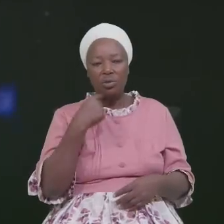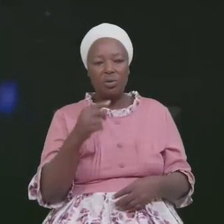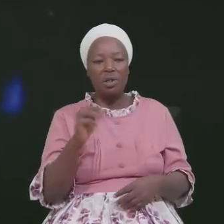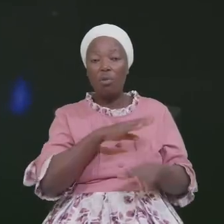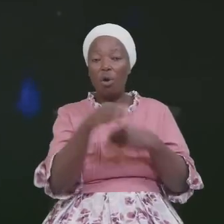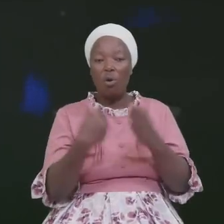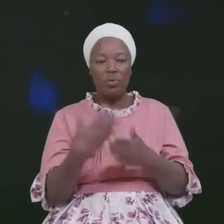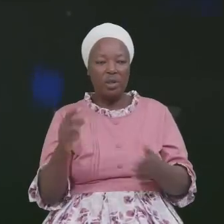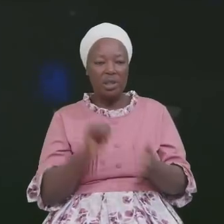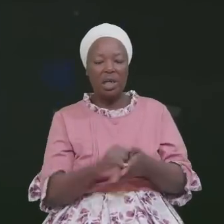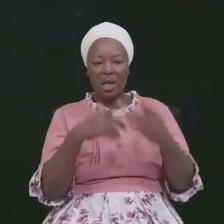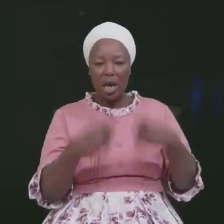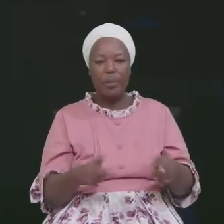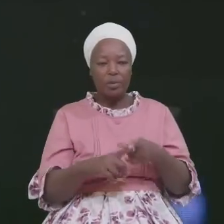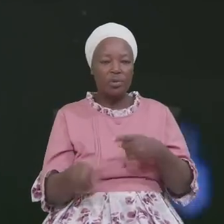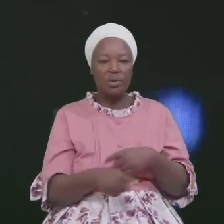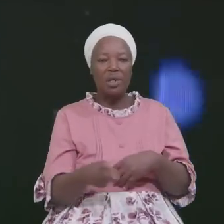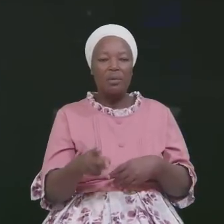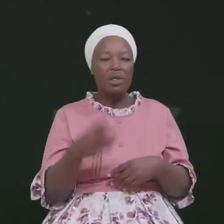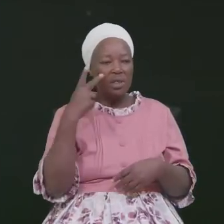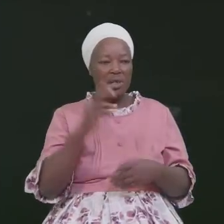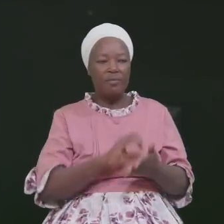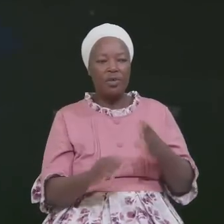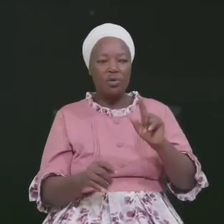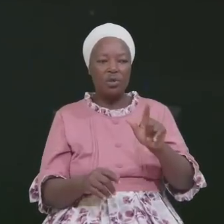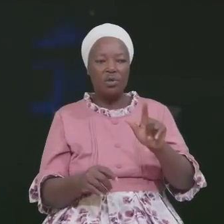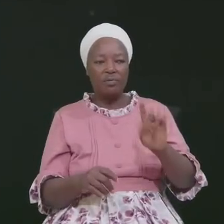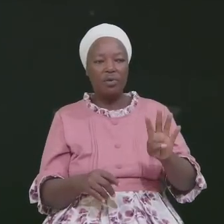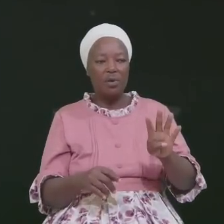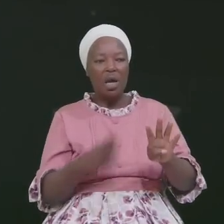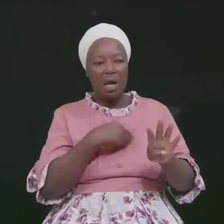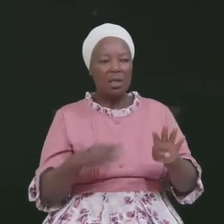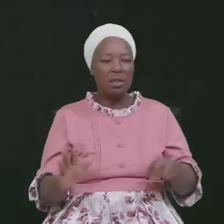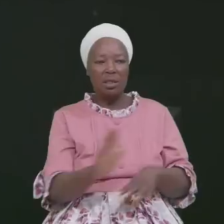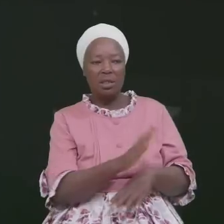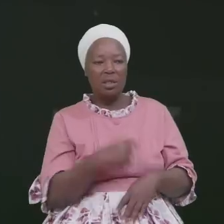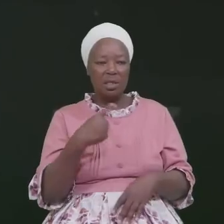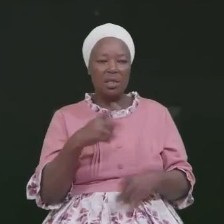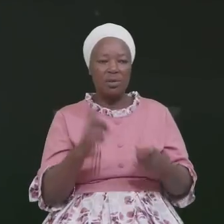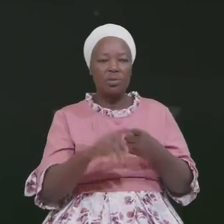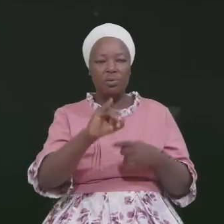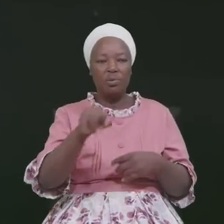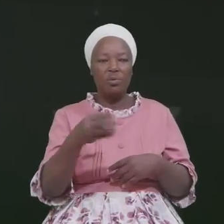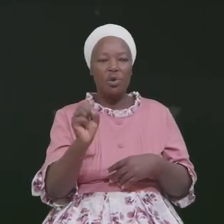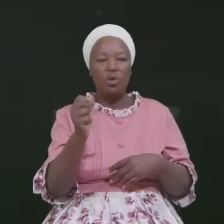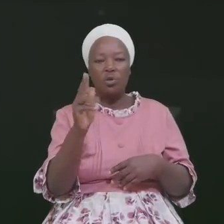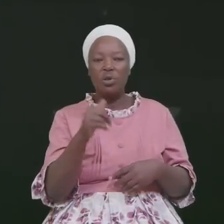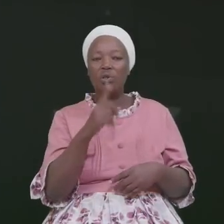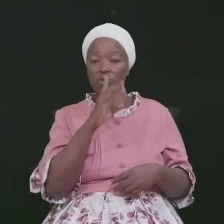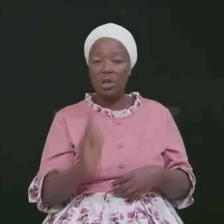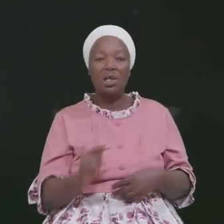that befell them. Look at verse 24. In verse 24, and they said unto Joshua, truly,